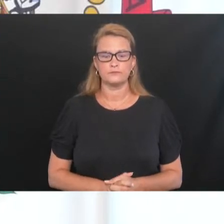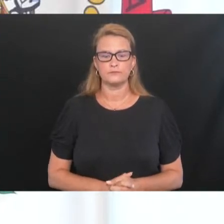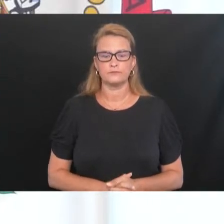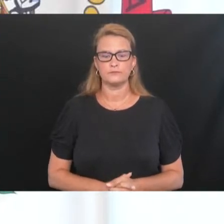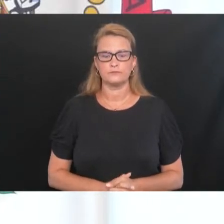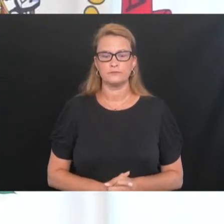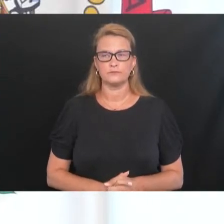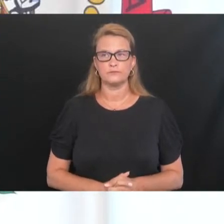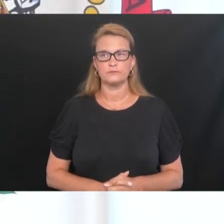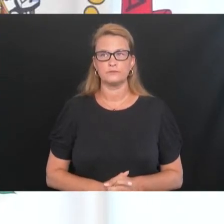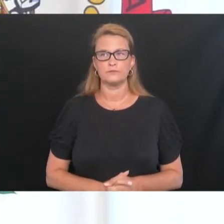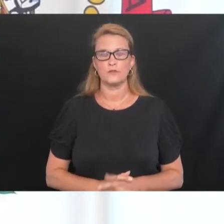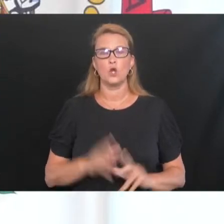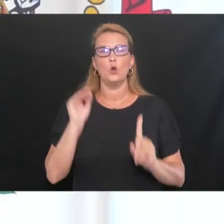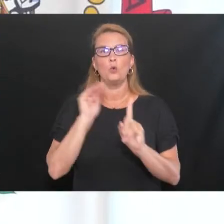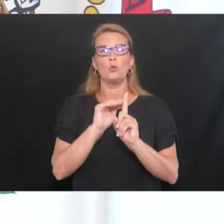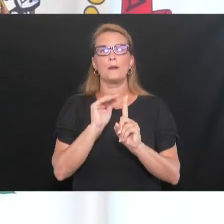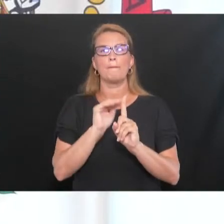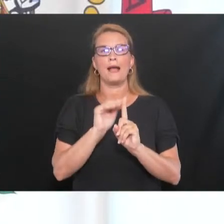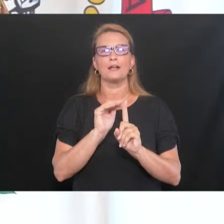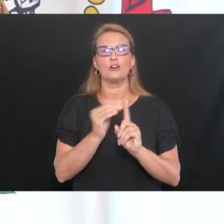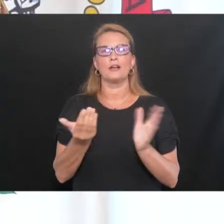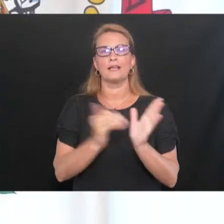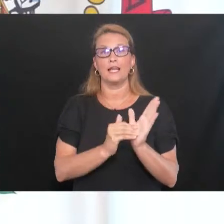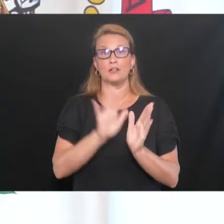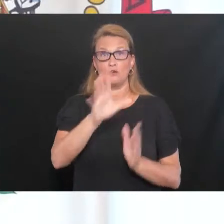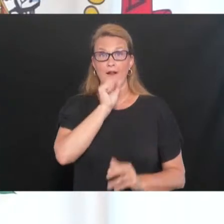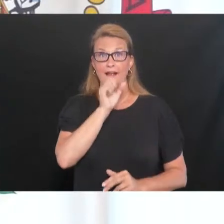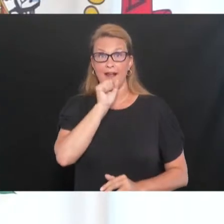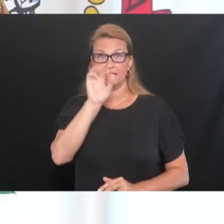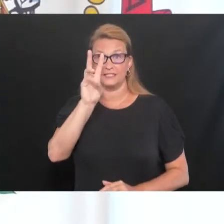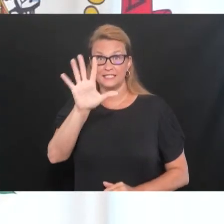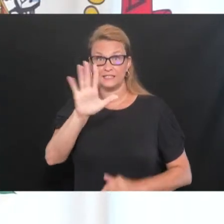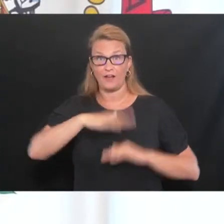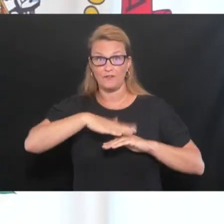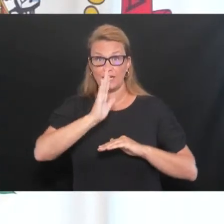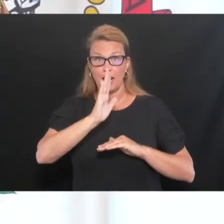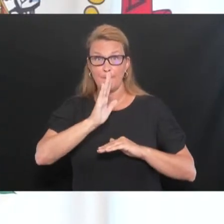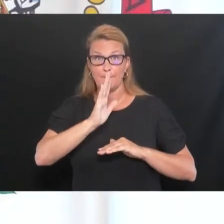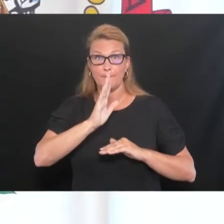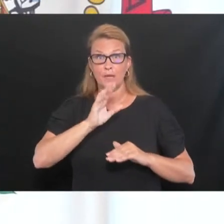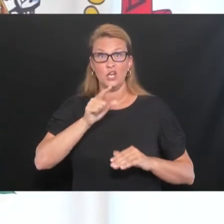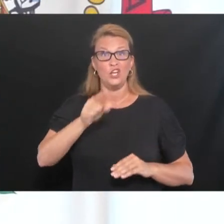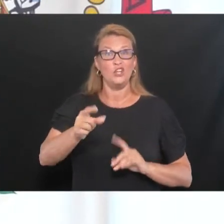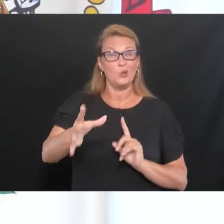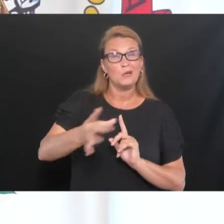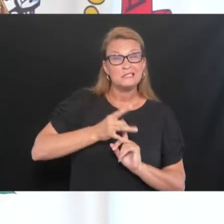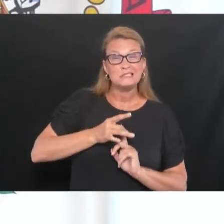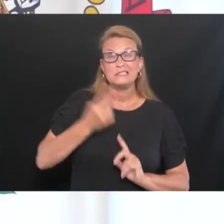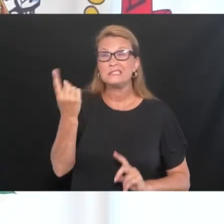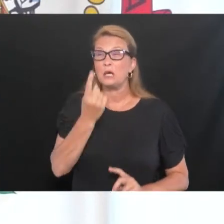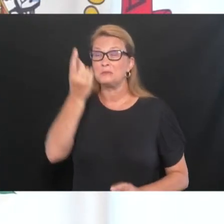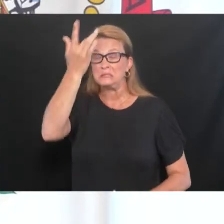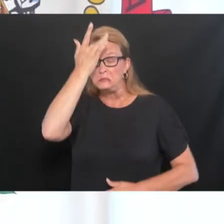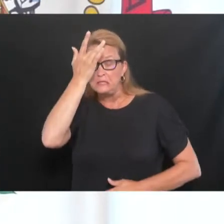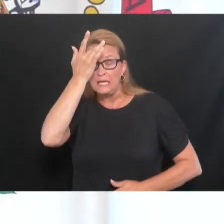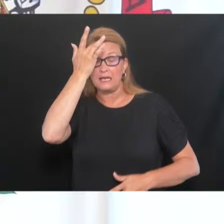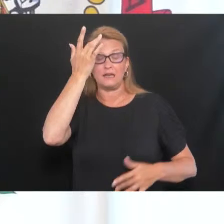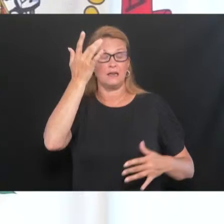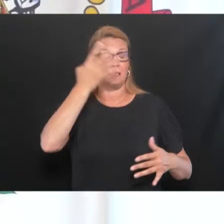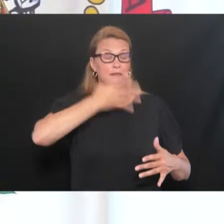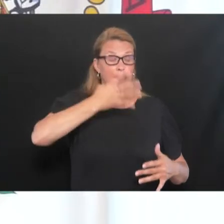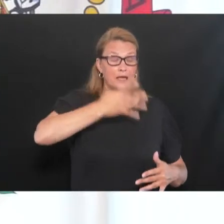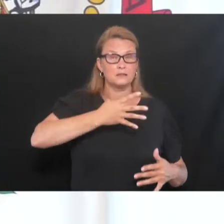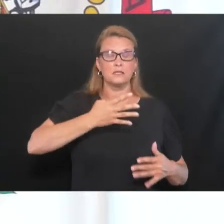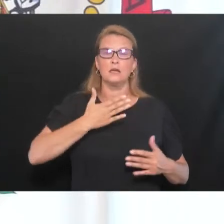Okay, the reminder again about 65 and older. If you're 65 and older and you get any symptoms, gosh, you'll be crazy not to go